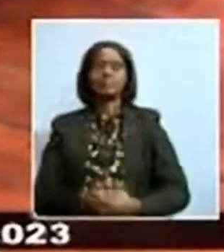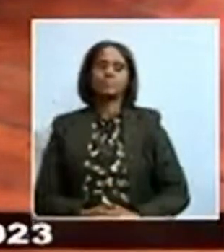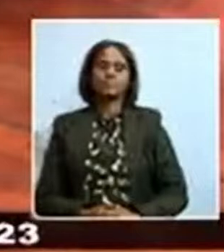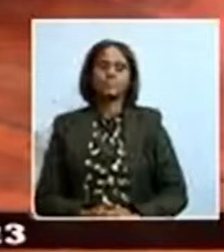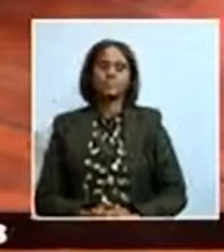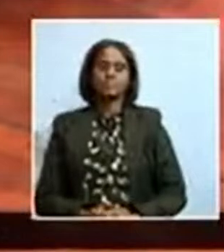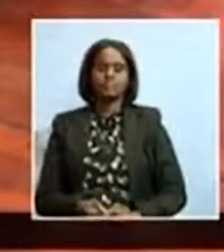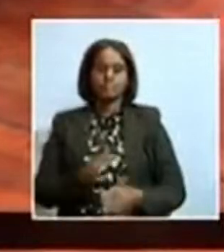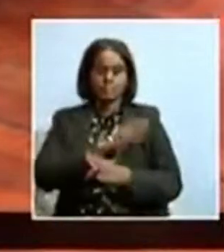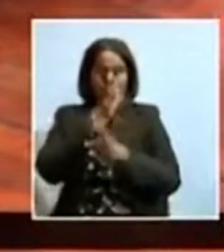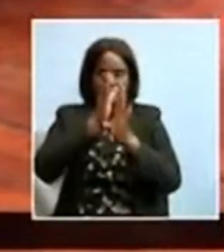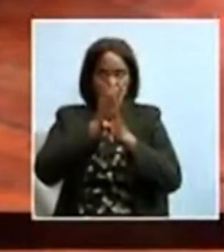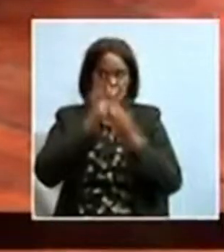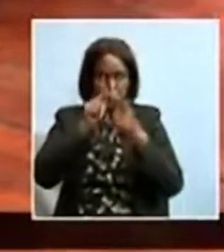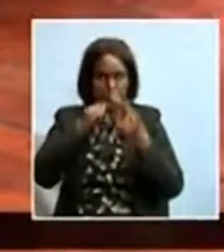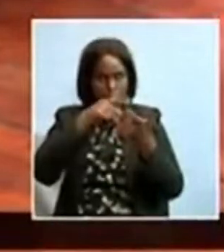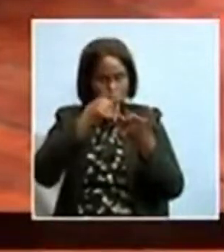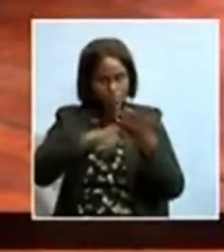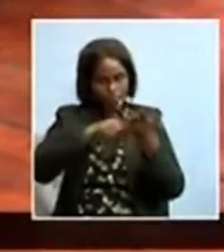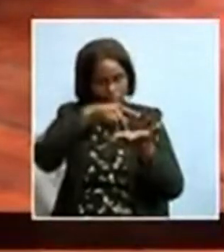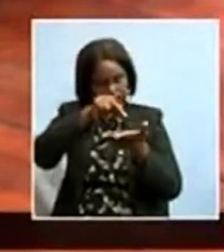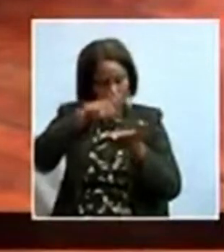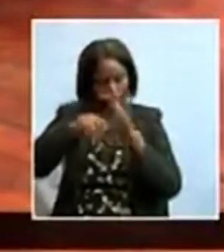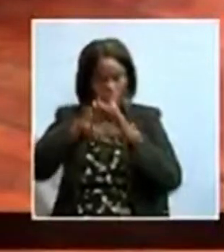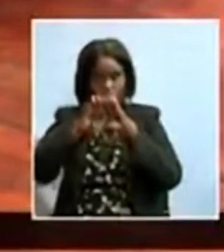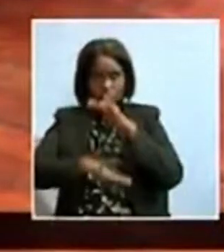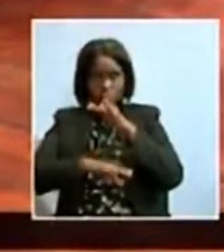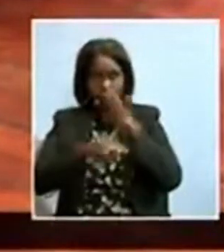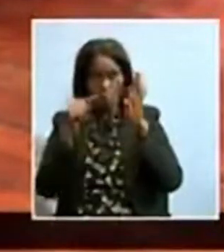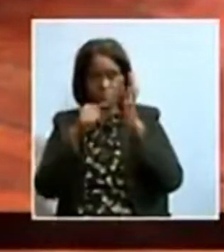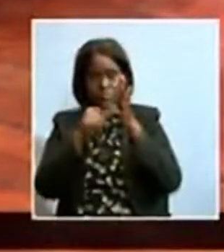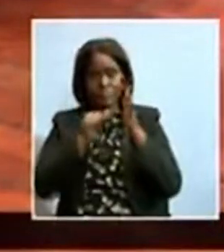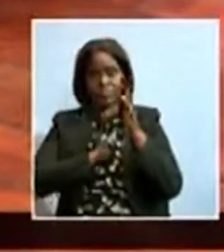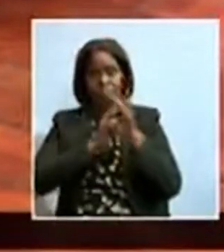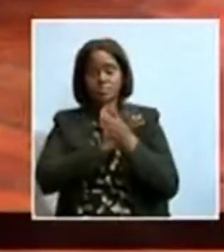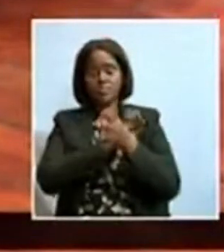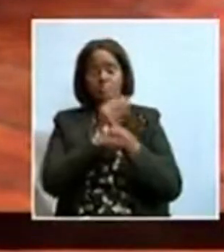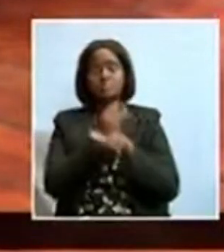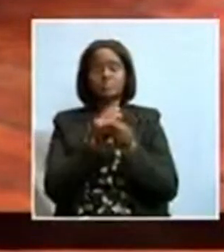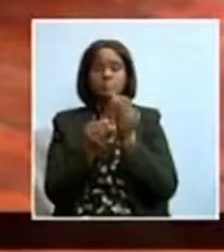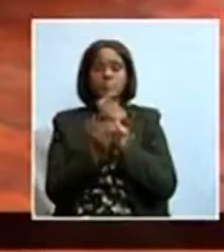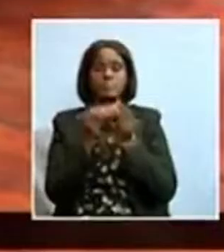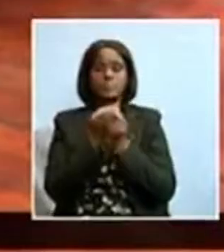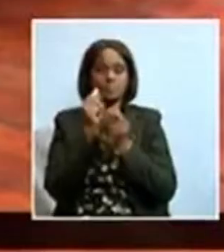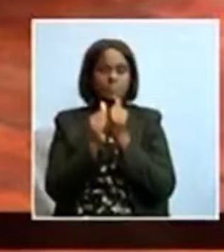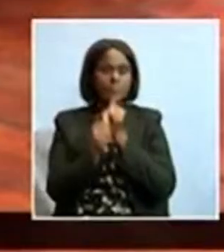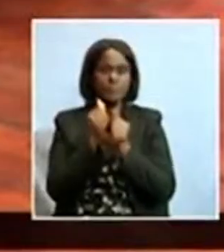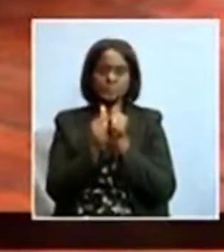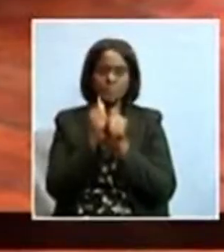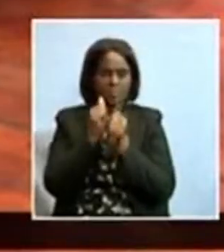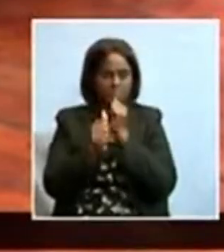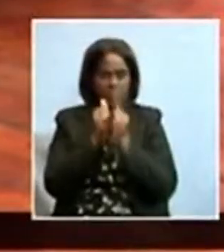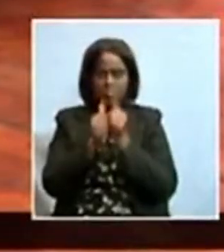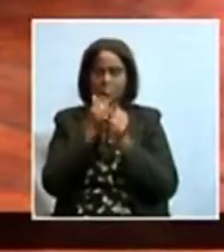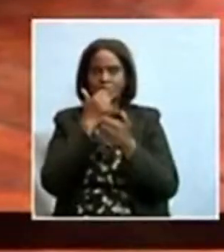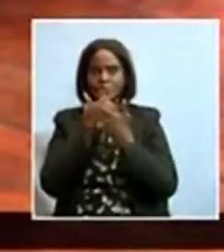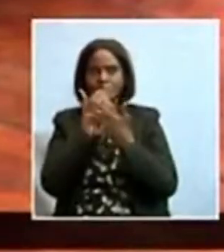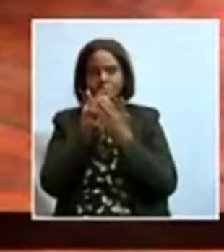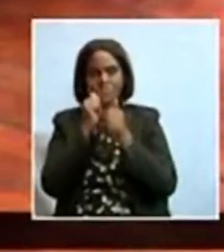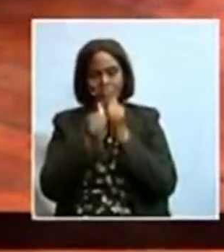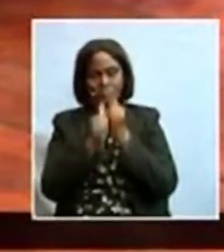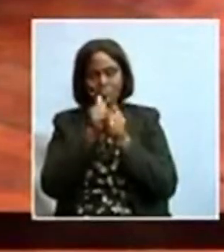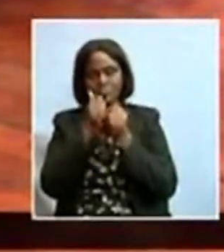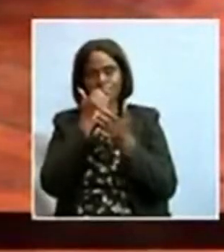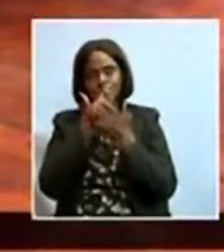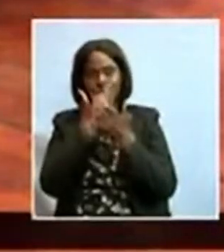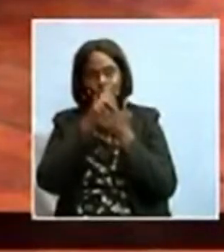It's referring us to the payment under the staff obligations. Which evidence?